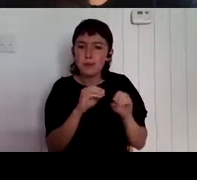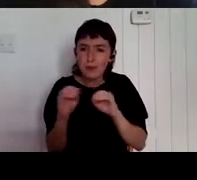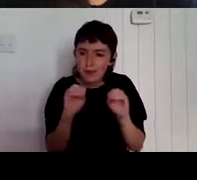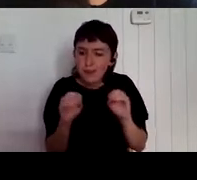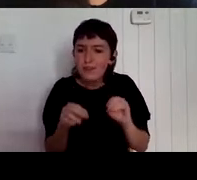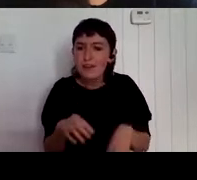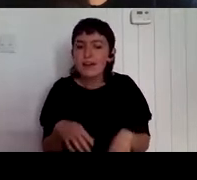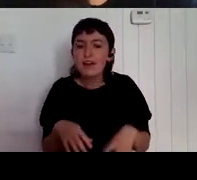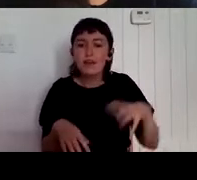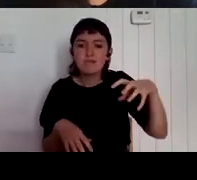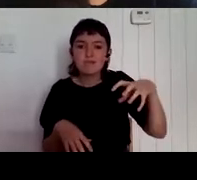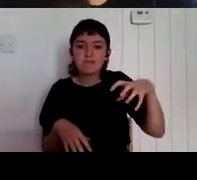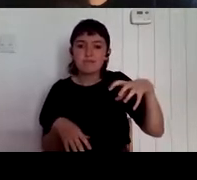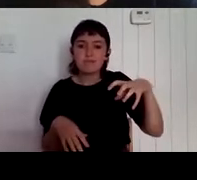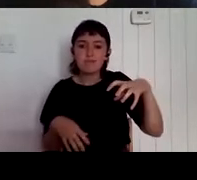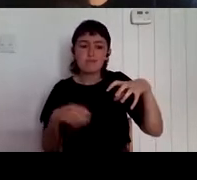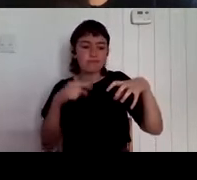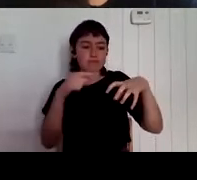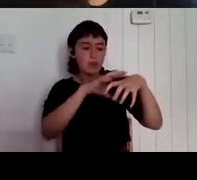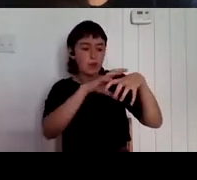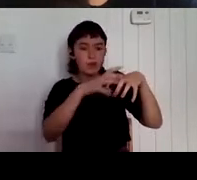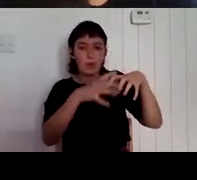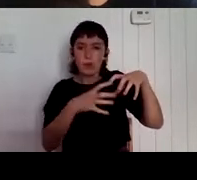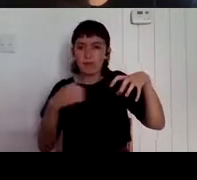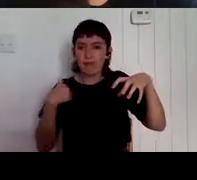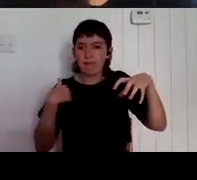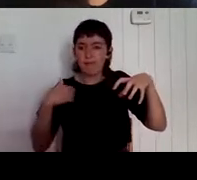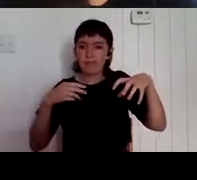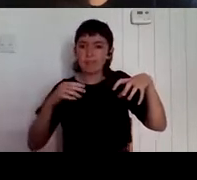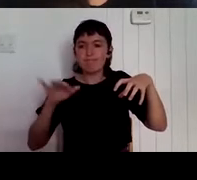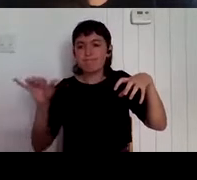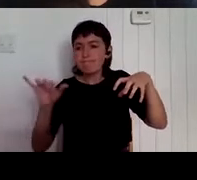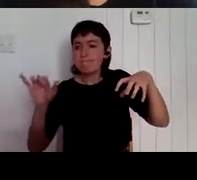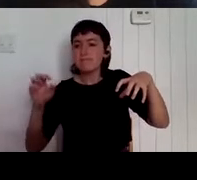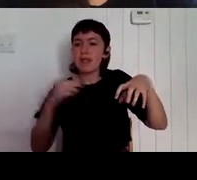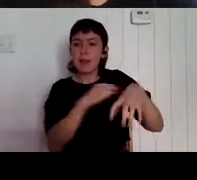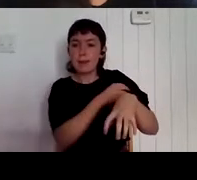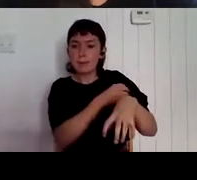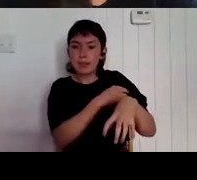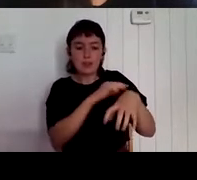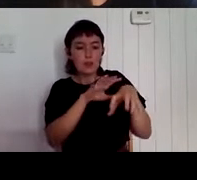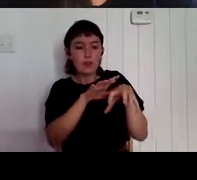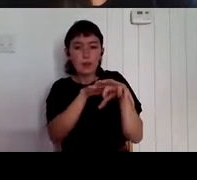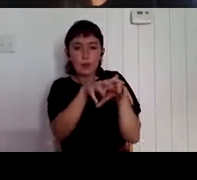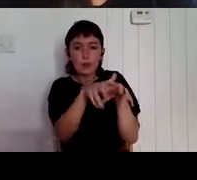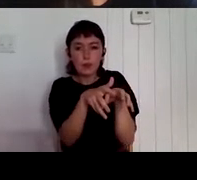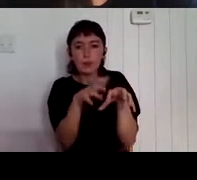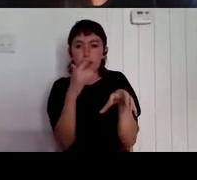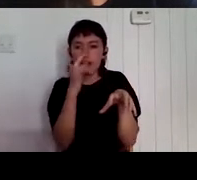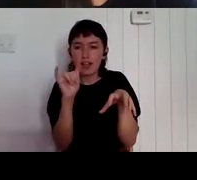is these epithelial muscular cells that go all the way around the cell and they look,